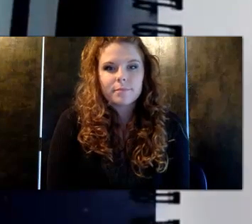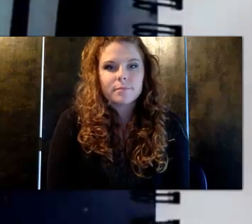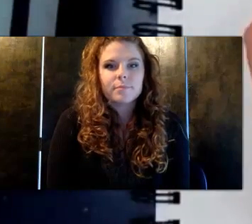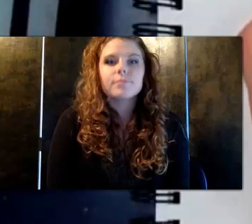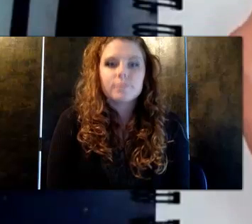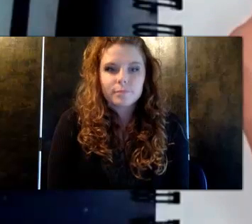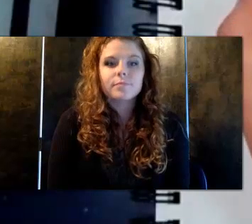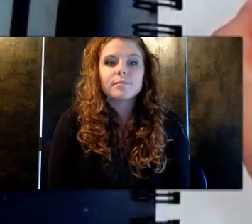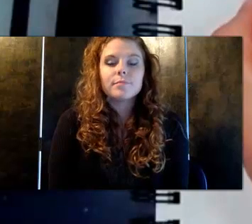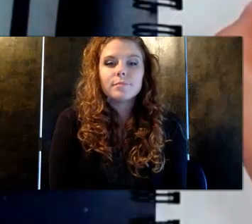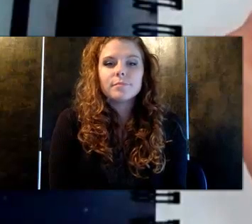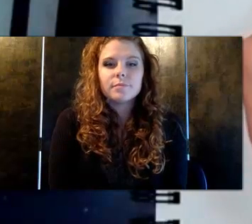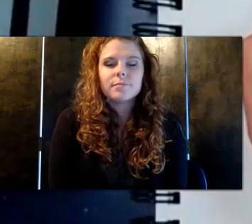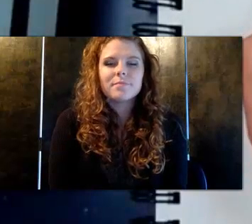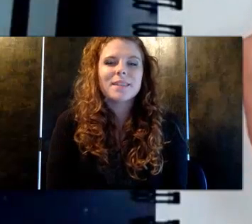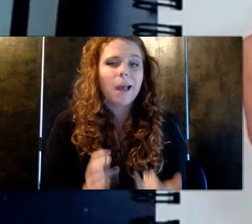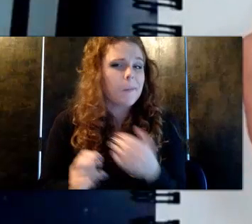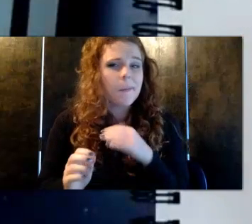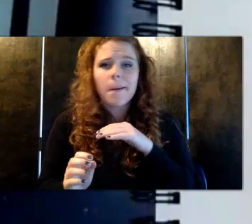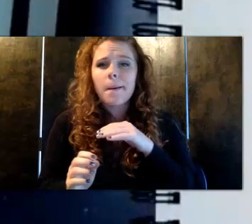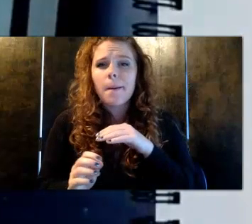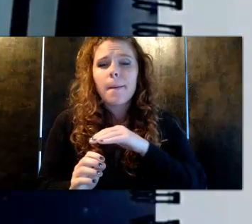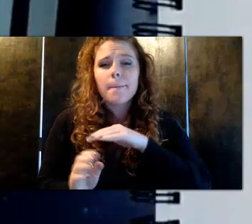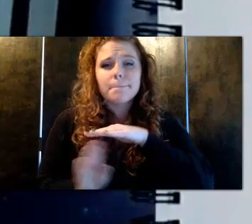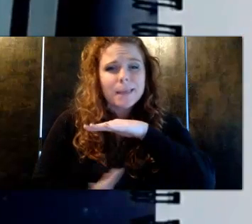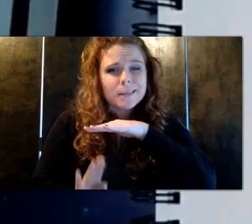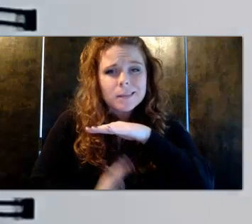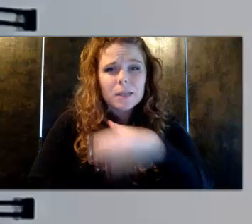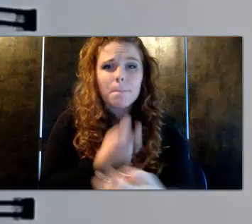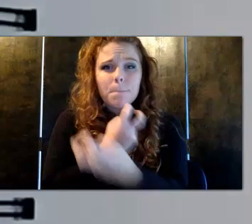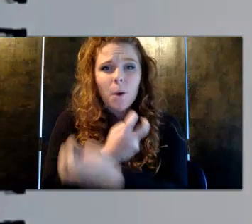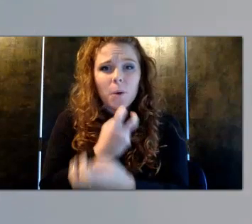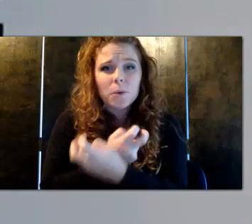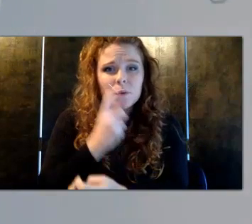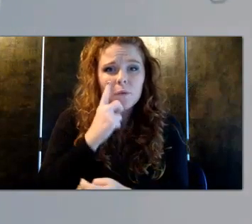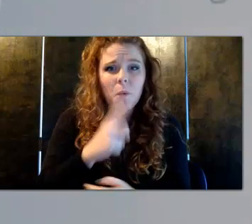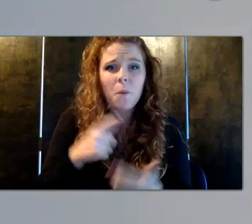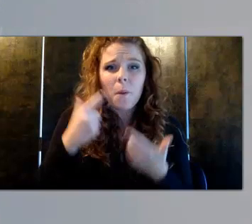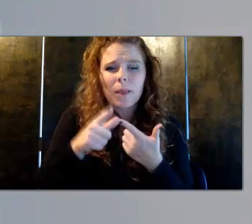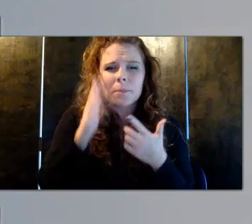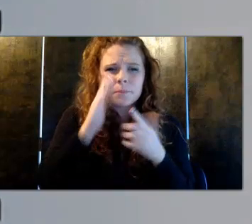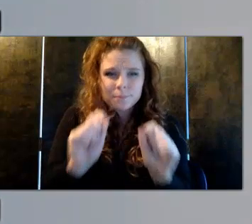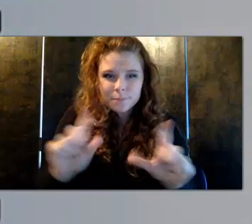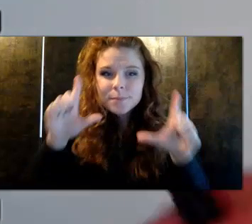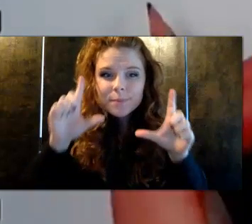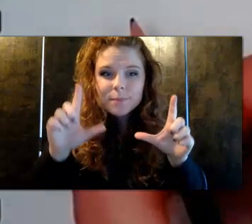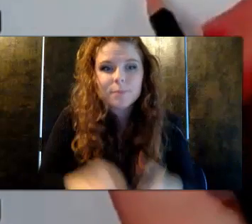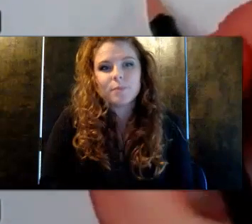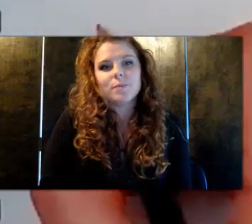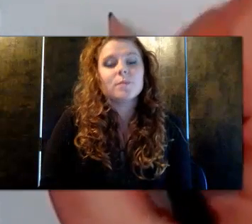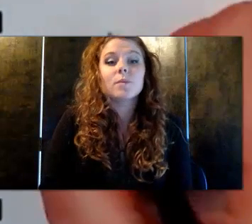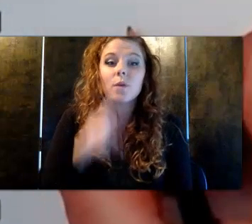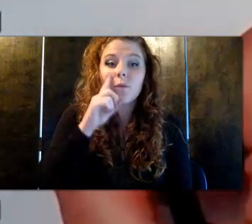Okay, so we're going to just do some basic bones of letters. So I'll zoom in a little bit here. When I